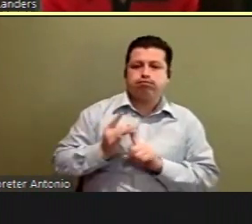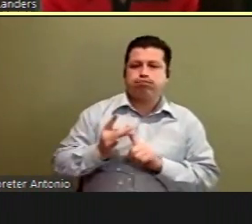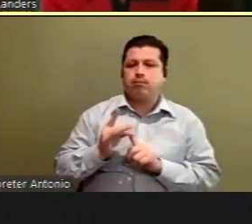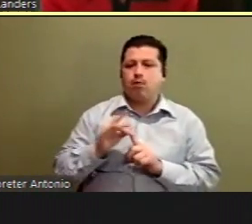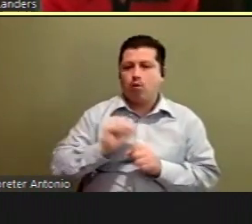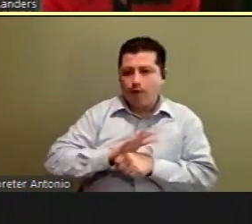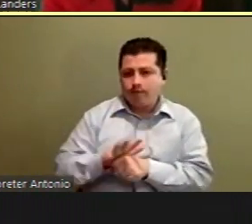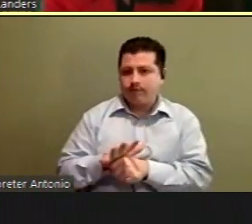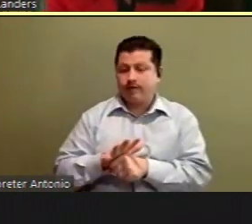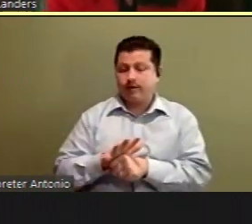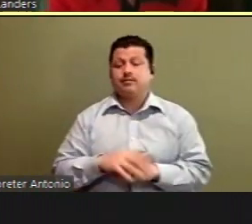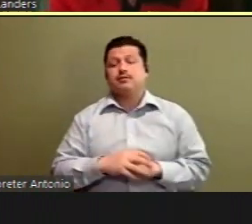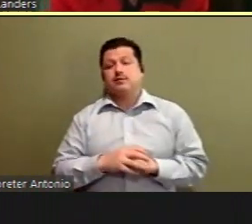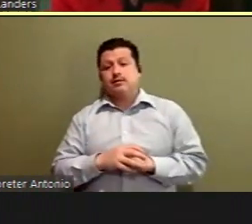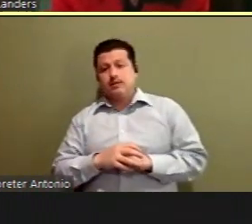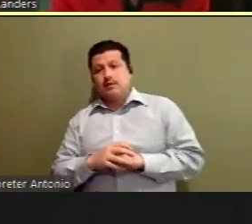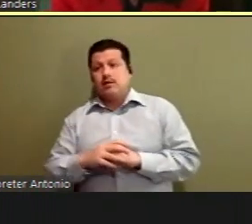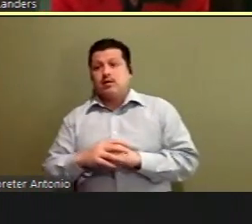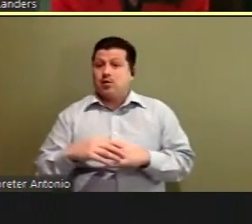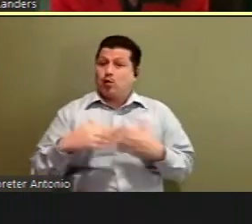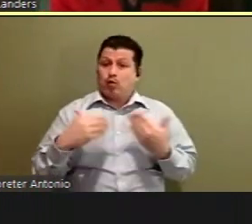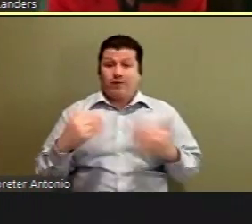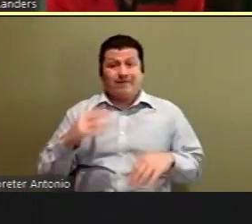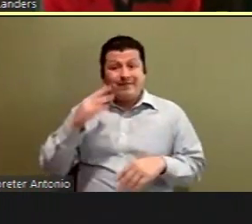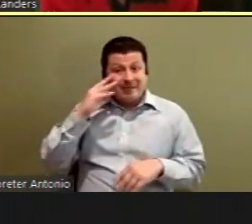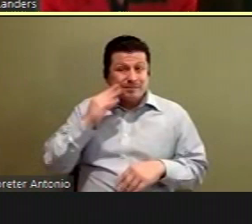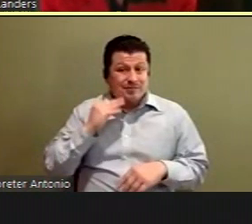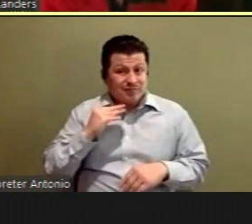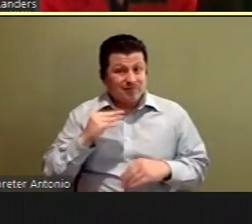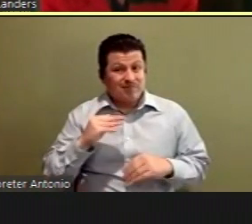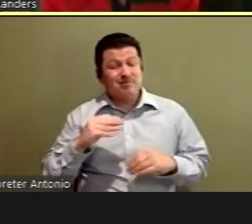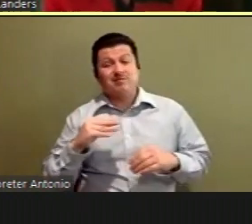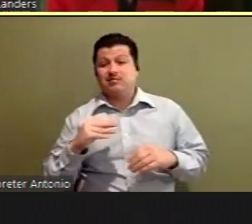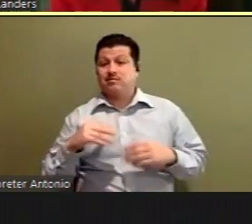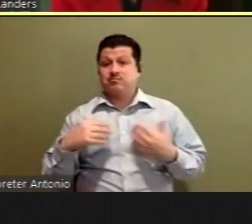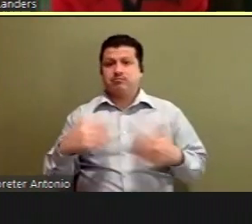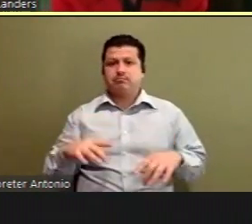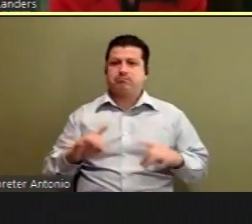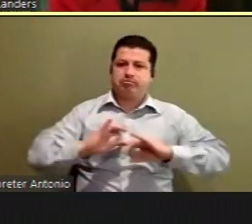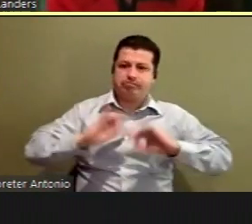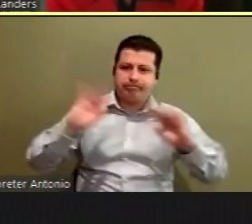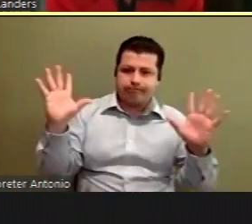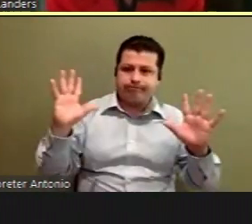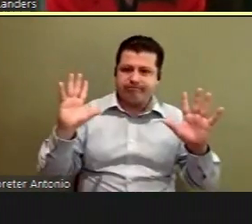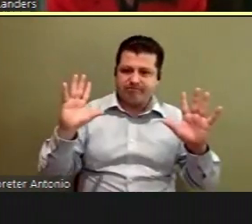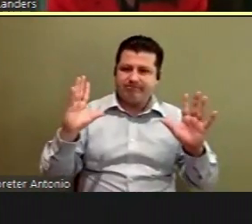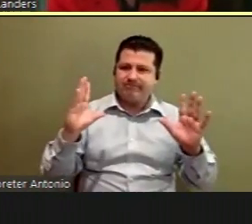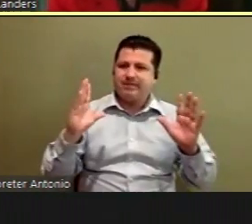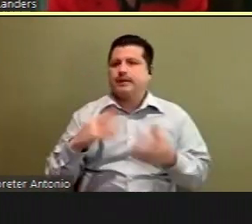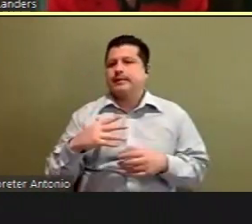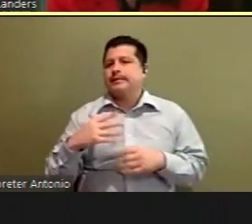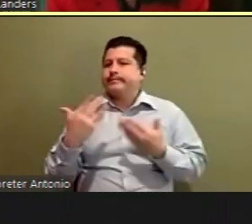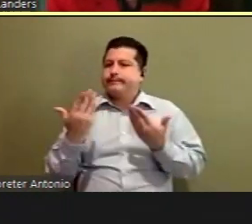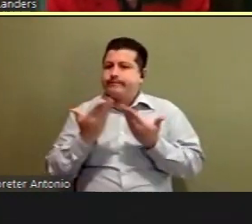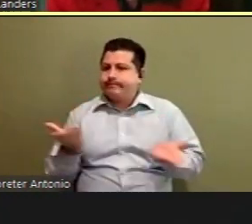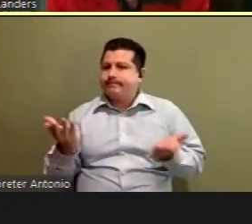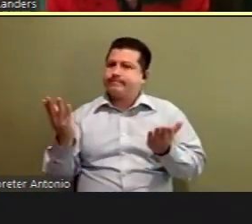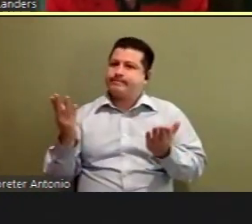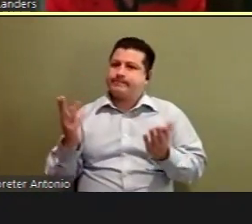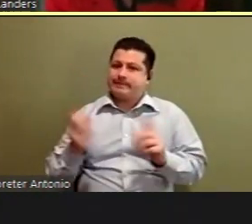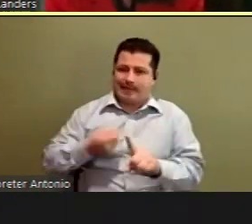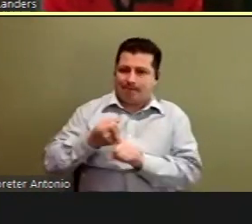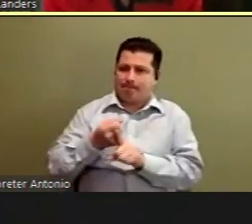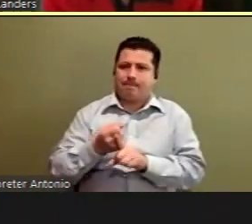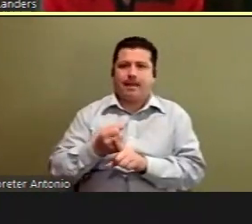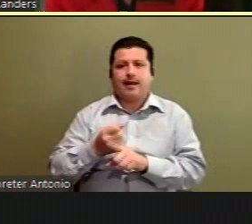that's occurred of mistreatment in the area of vaccinations and testing without people really having full information